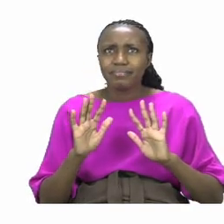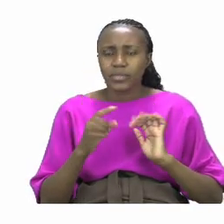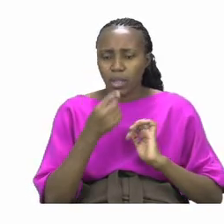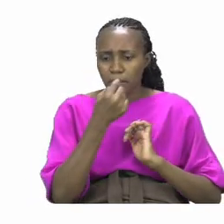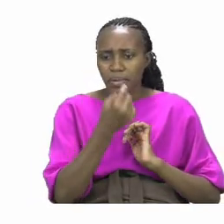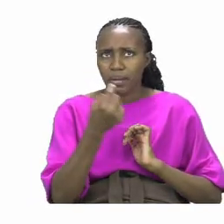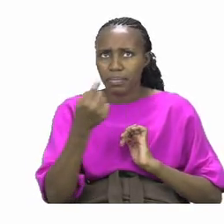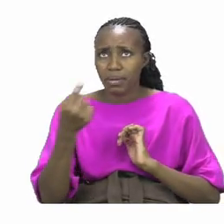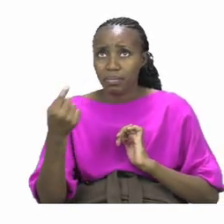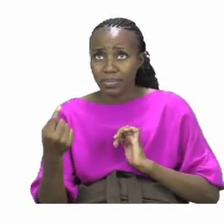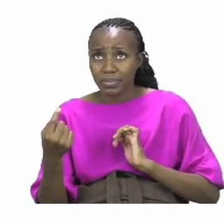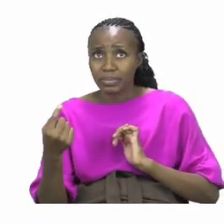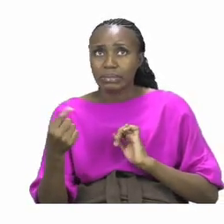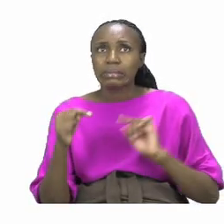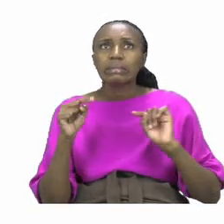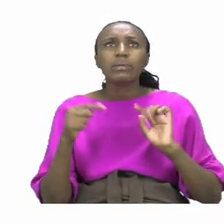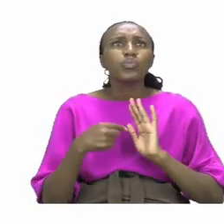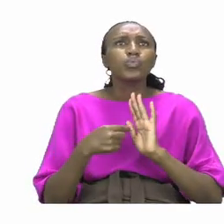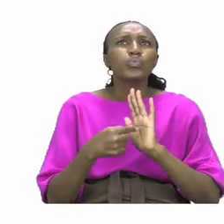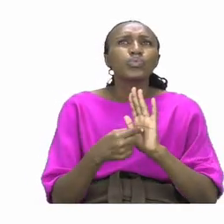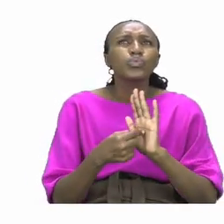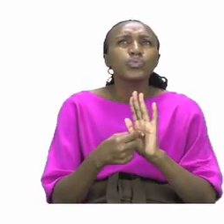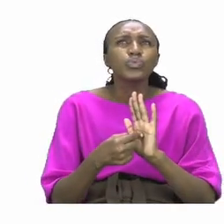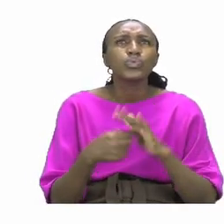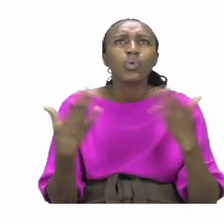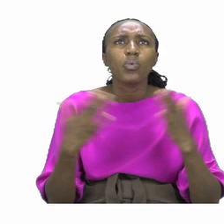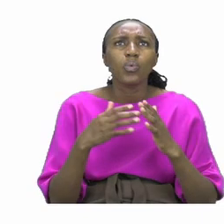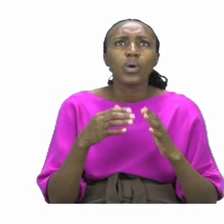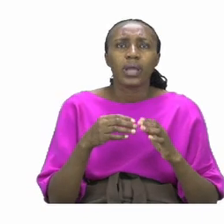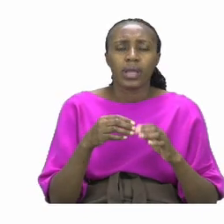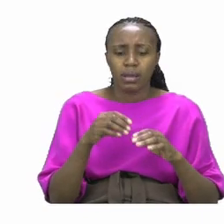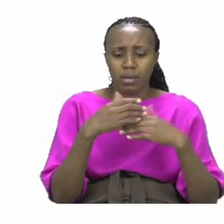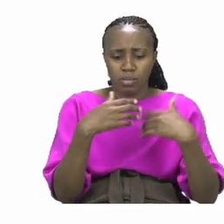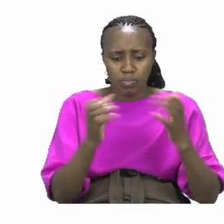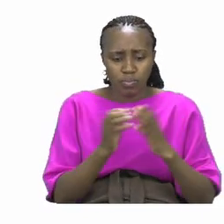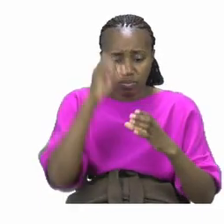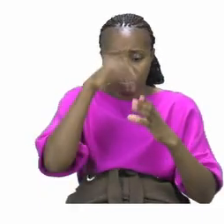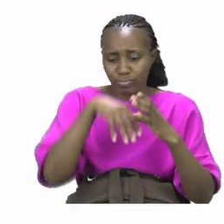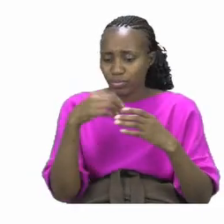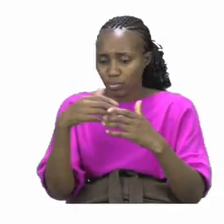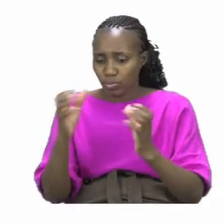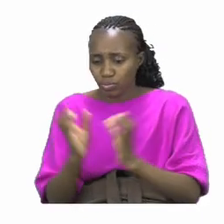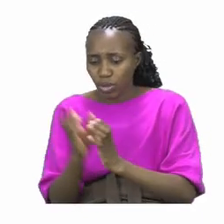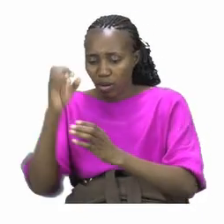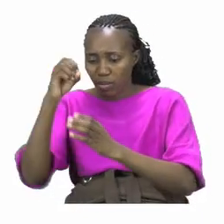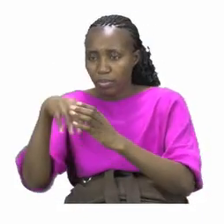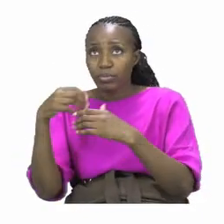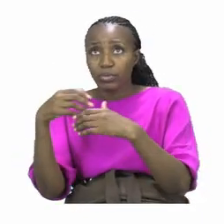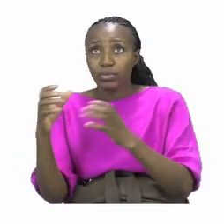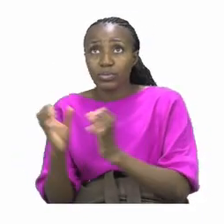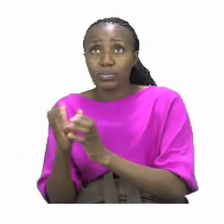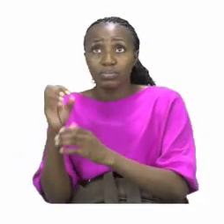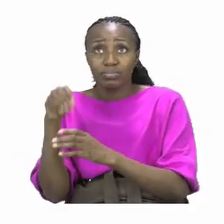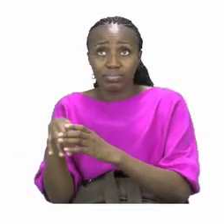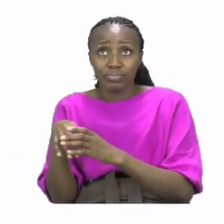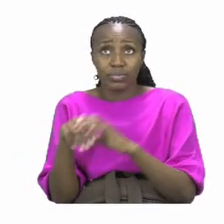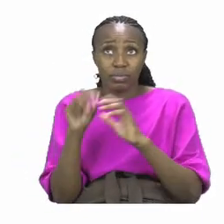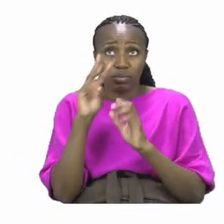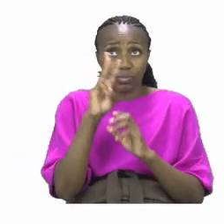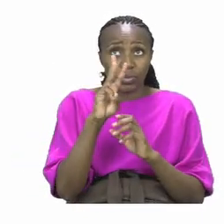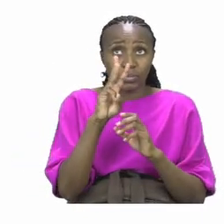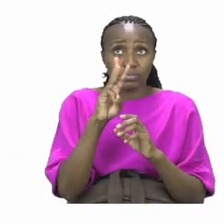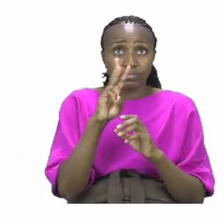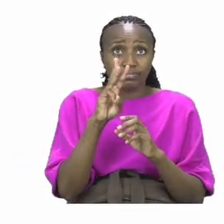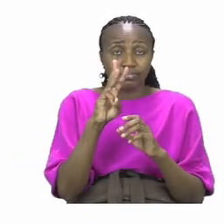draw a line to match the correct bin. Now, there are three bins that we have been given there.